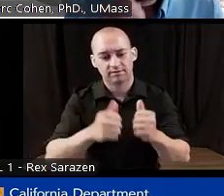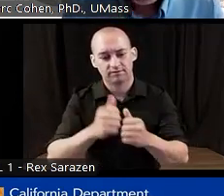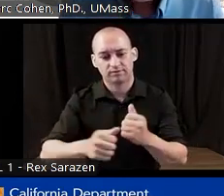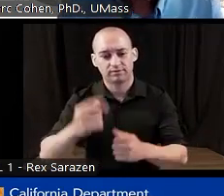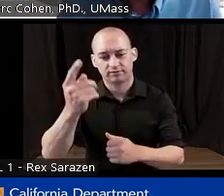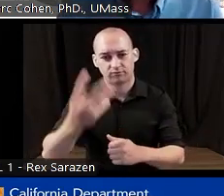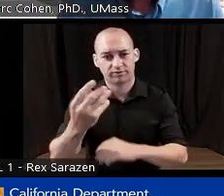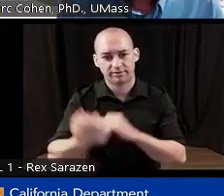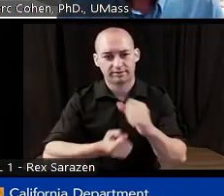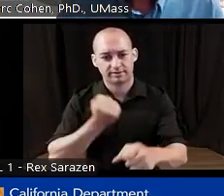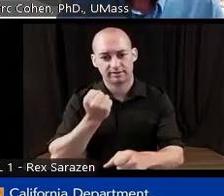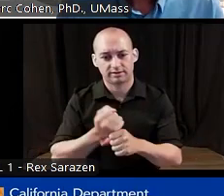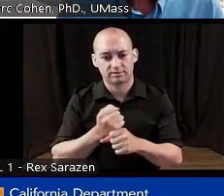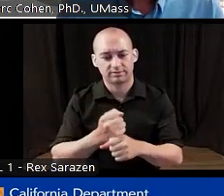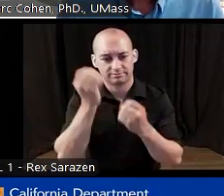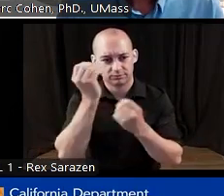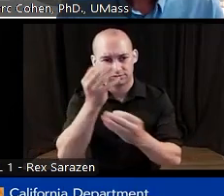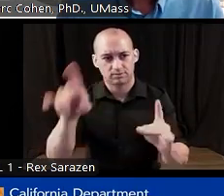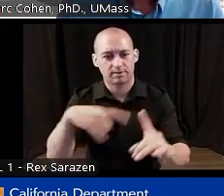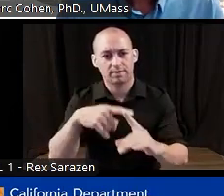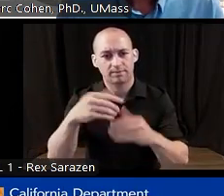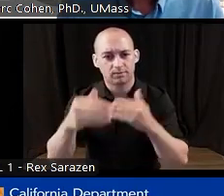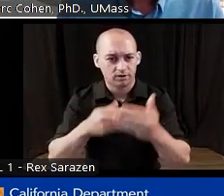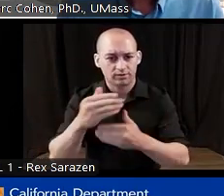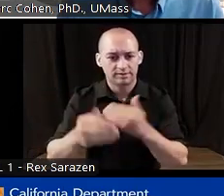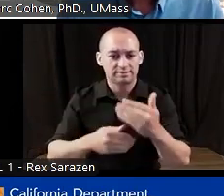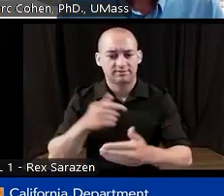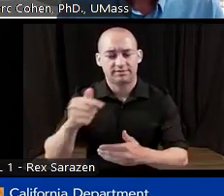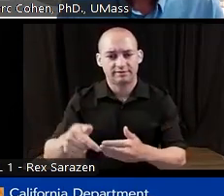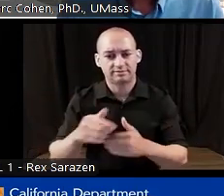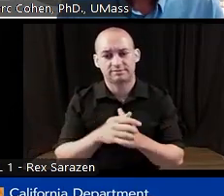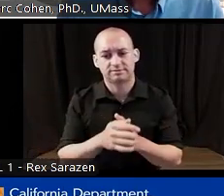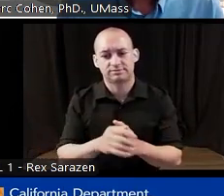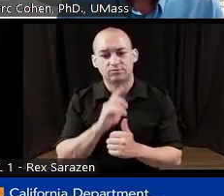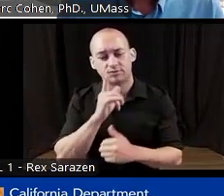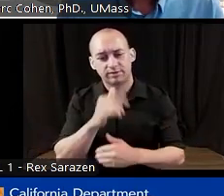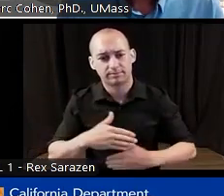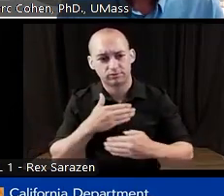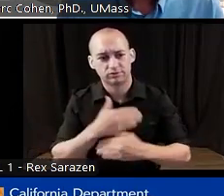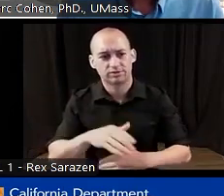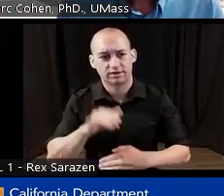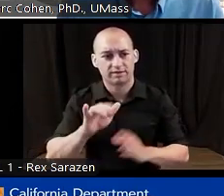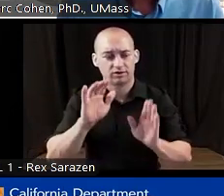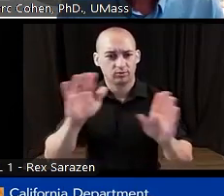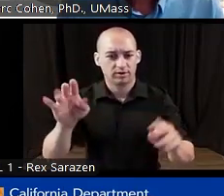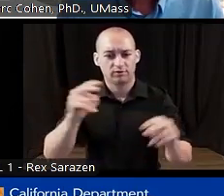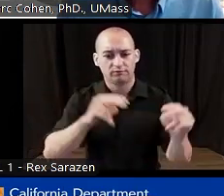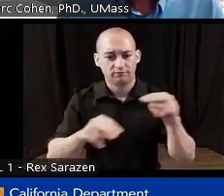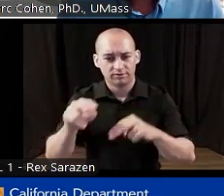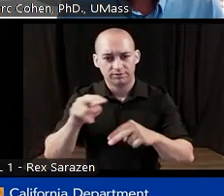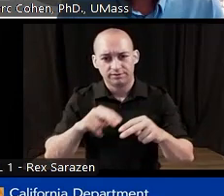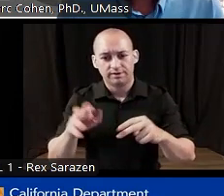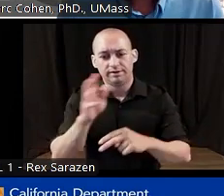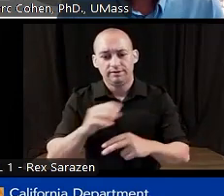update everyone on the progress of this initiative. So really appreciate that wonderful overview, Mark. And I think now what we